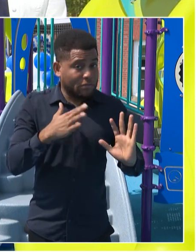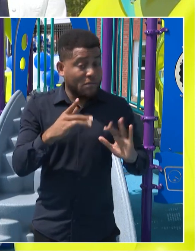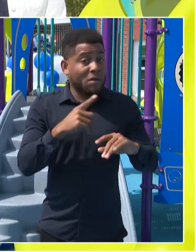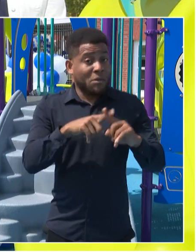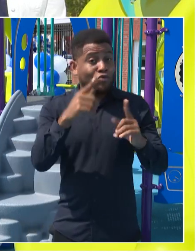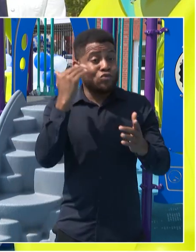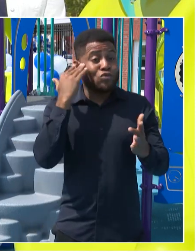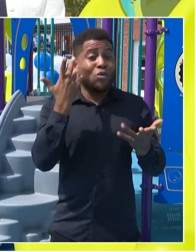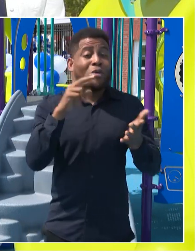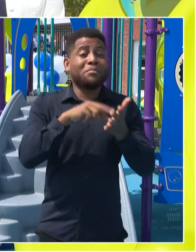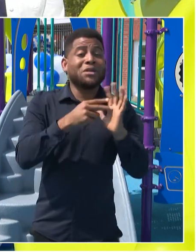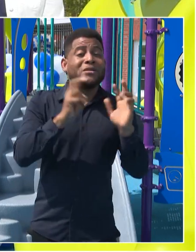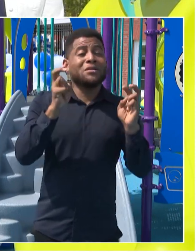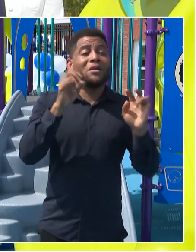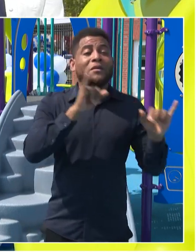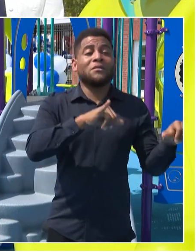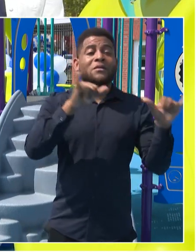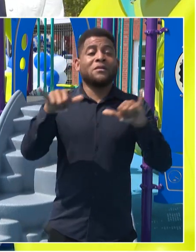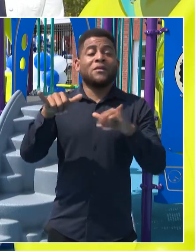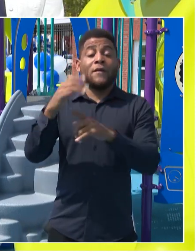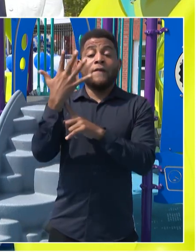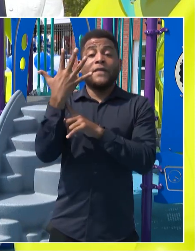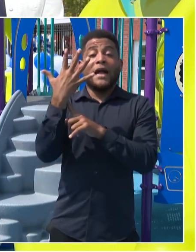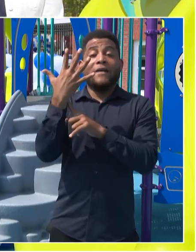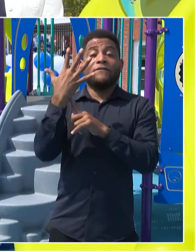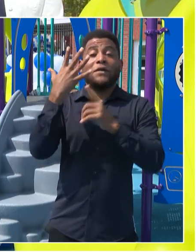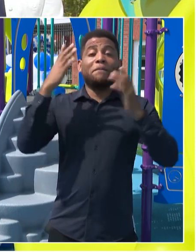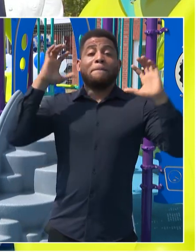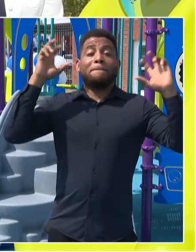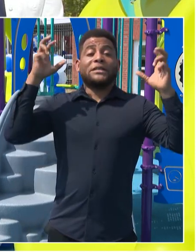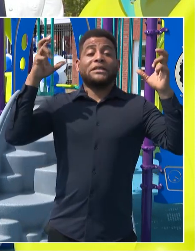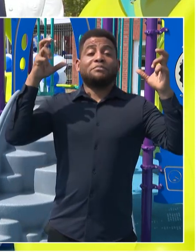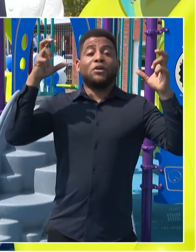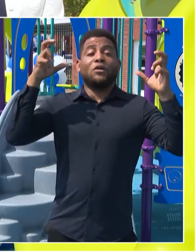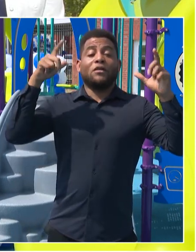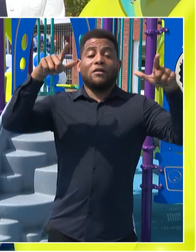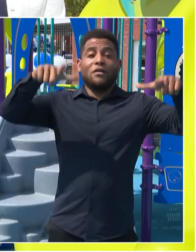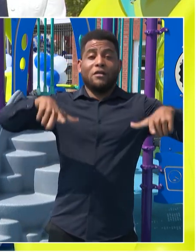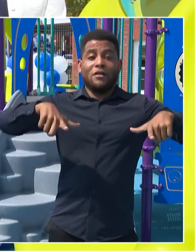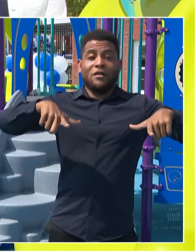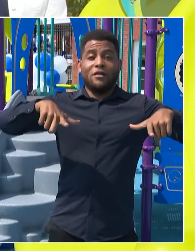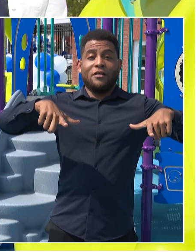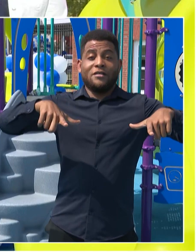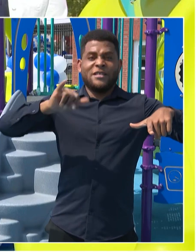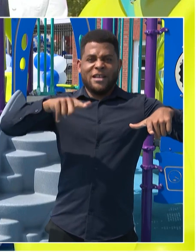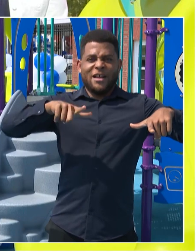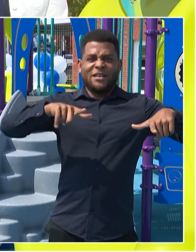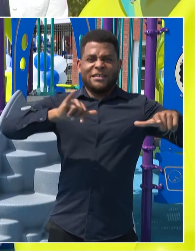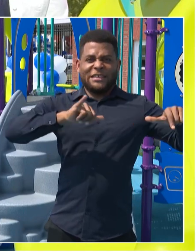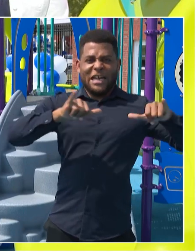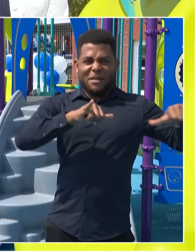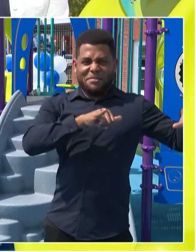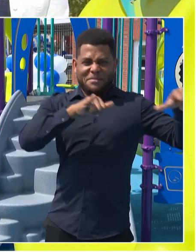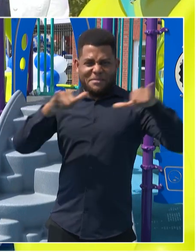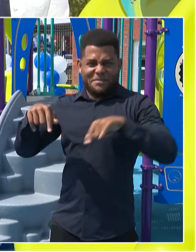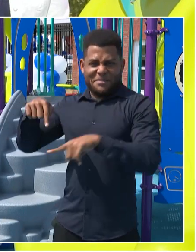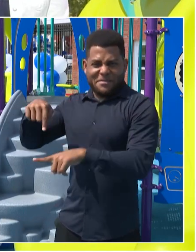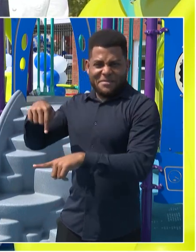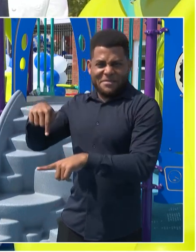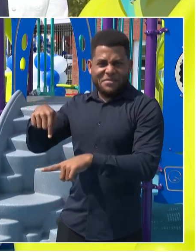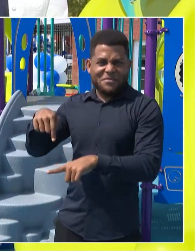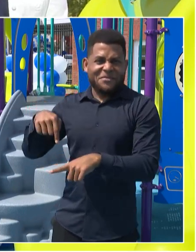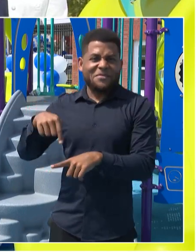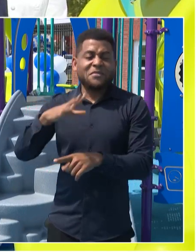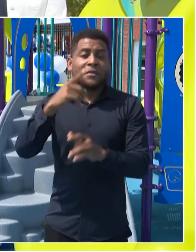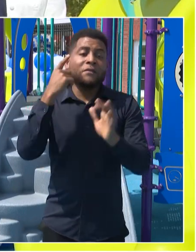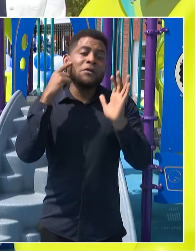I'm just really proud that we were able to provide this to our youngest learners here. I do want to take a moment to acknowledge all the